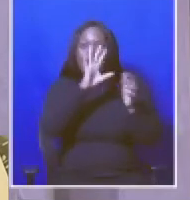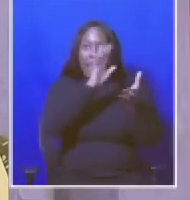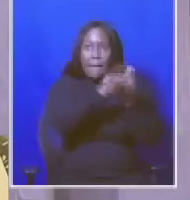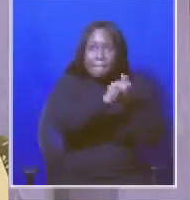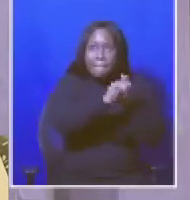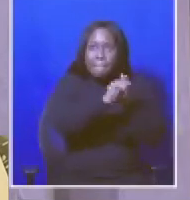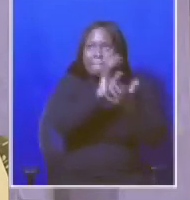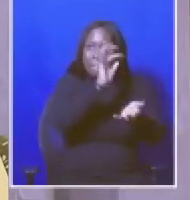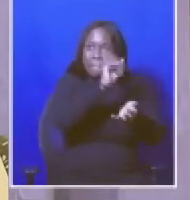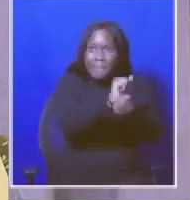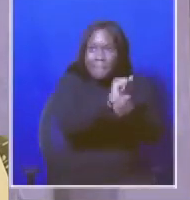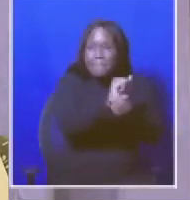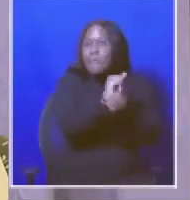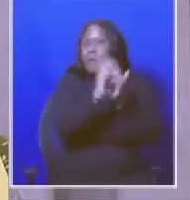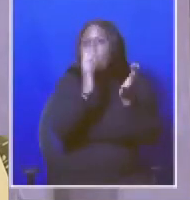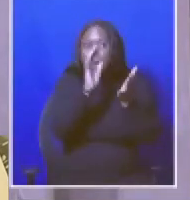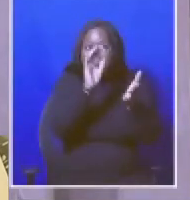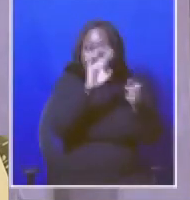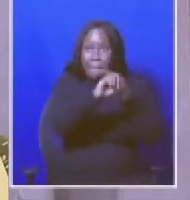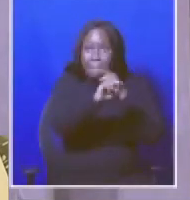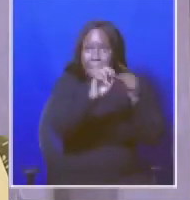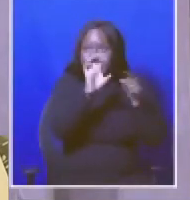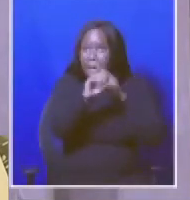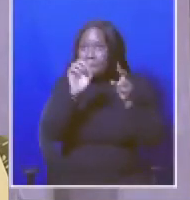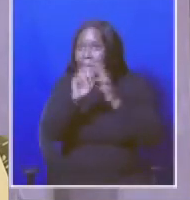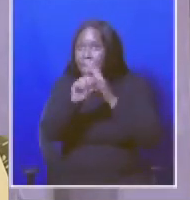tshwerwe, re eletsa gore